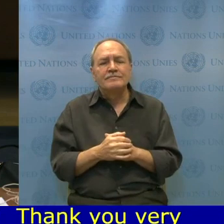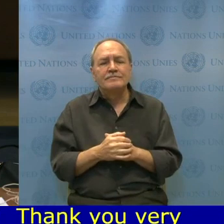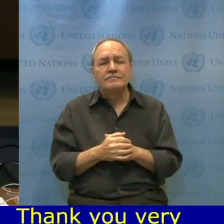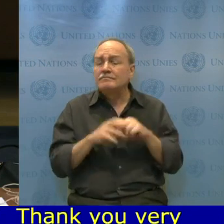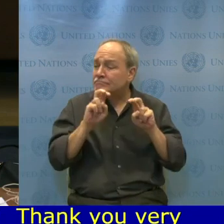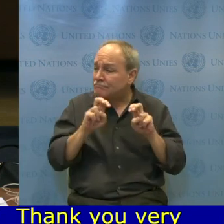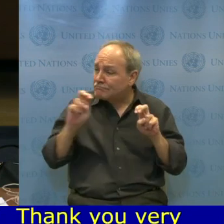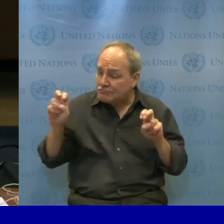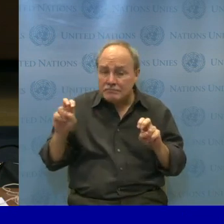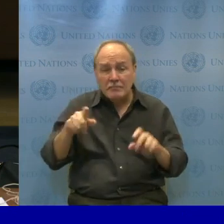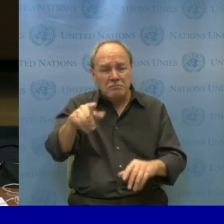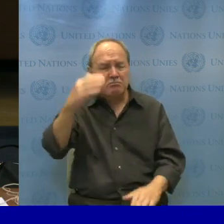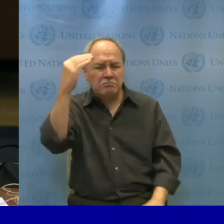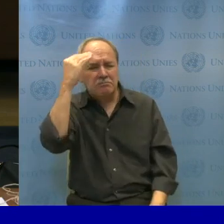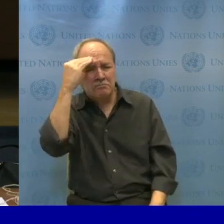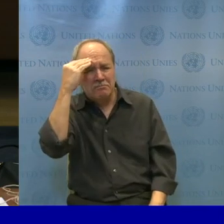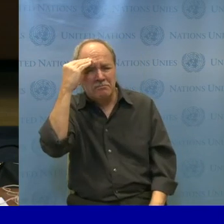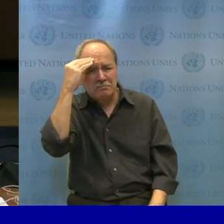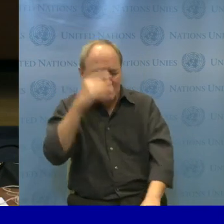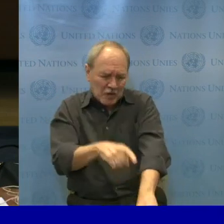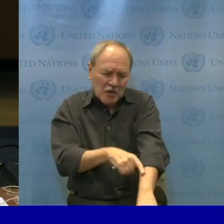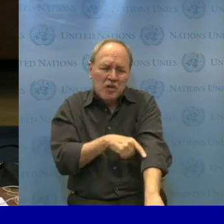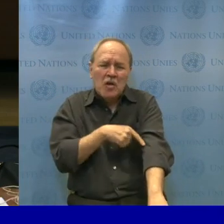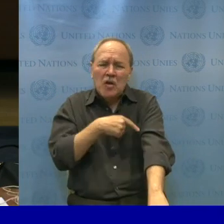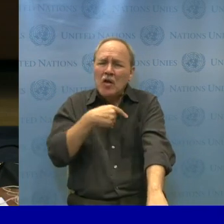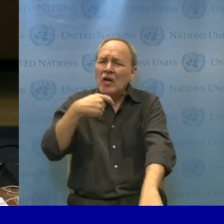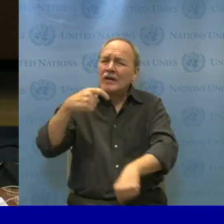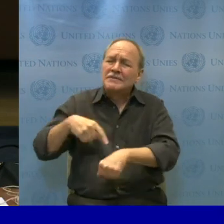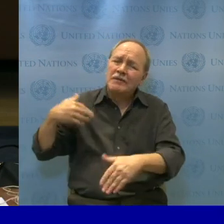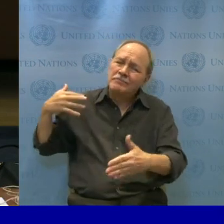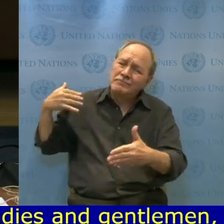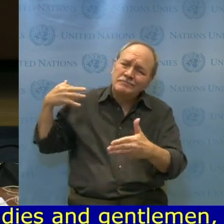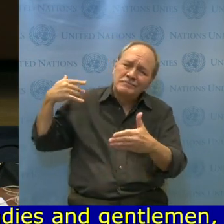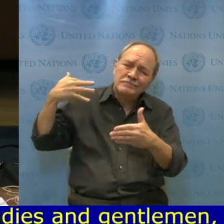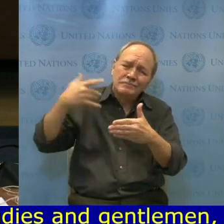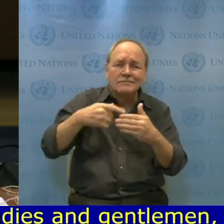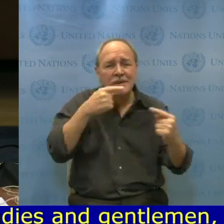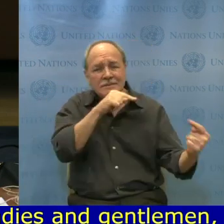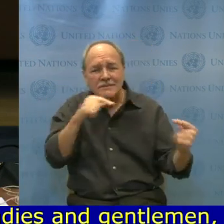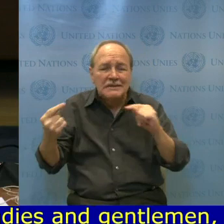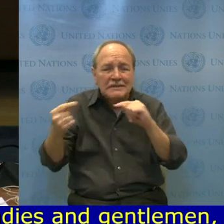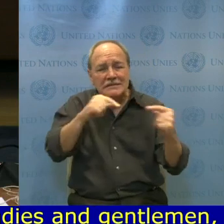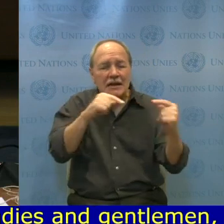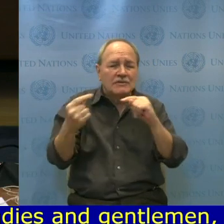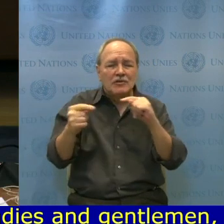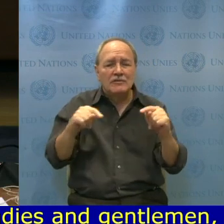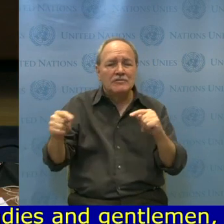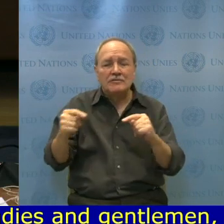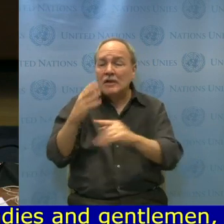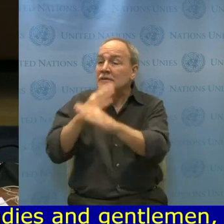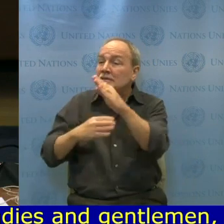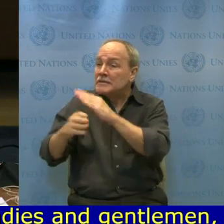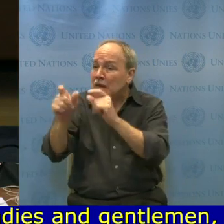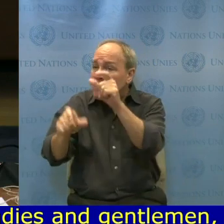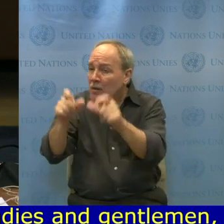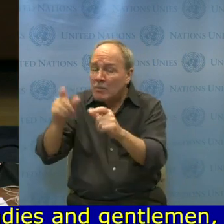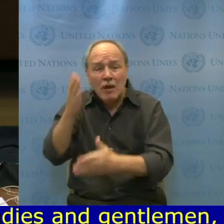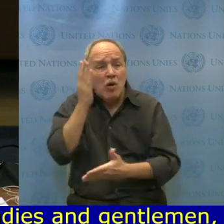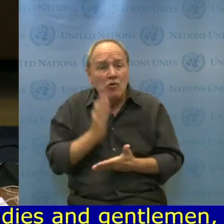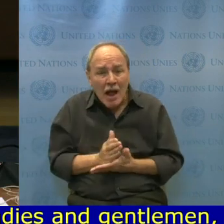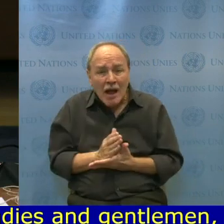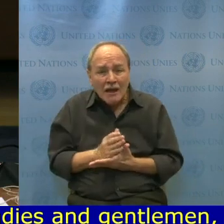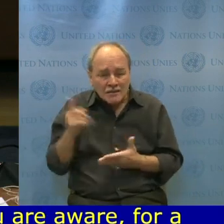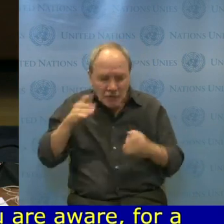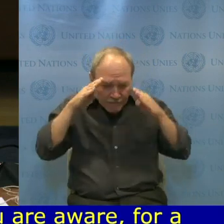aware, for a long time, discussions on the rights of persons with disabilities focus practically exclusively on